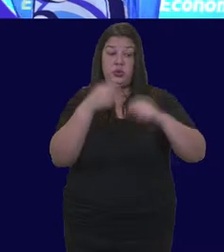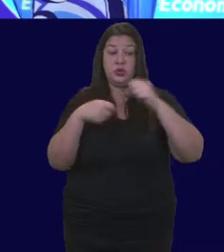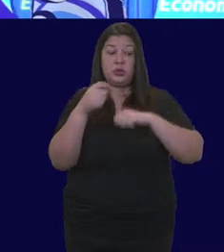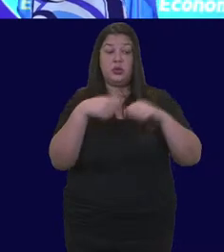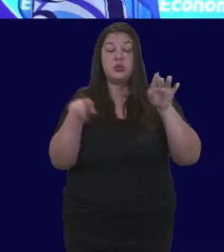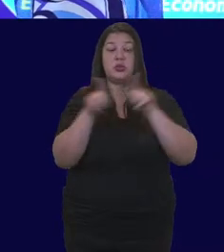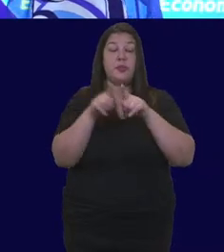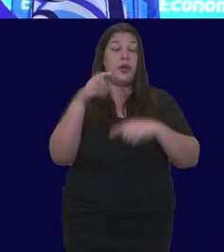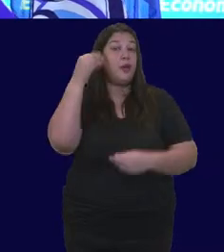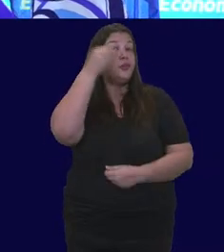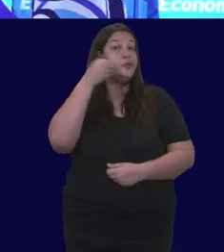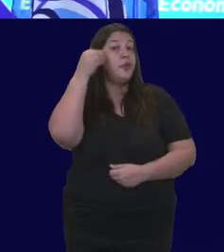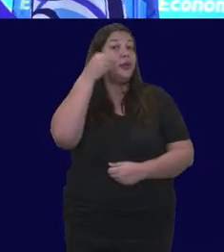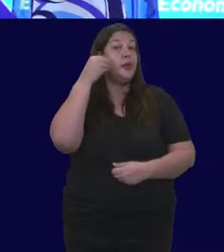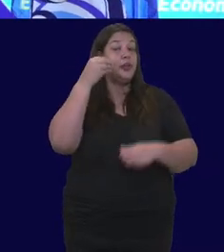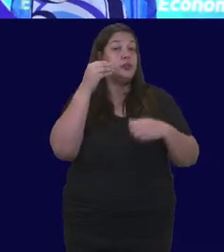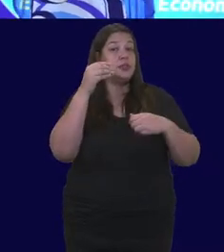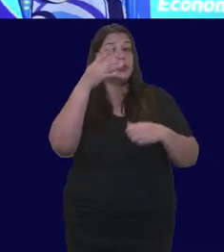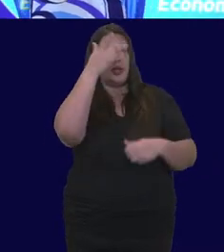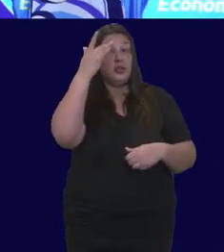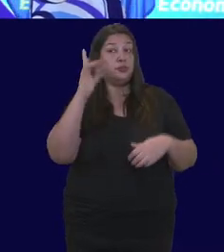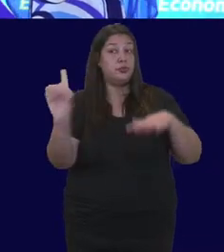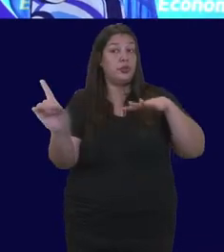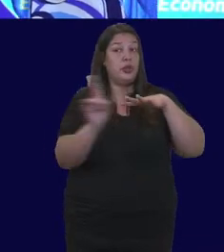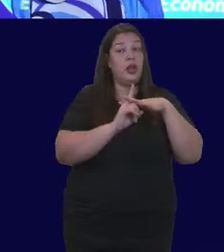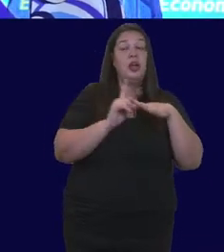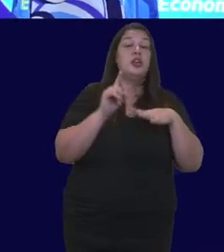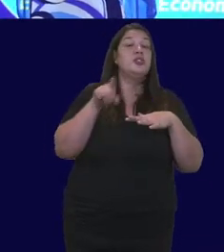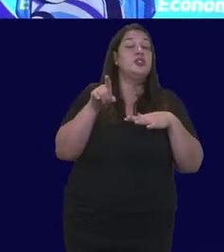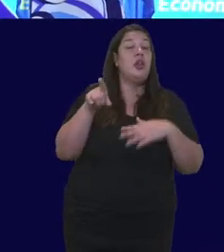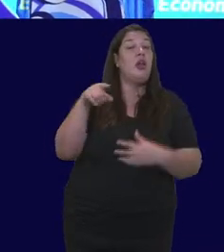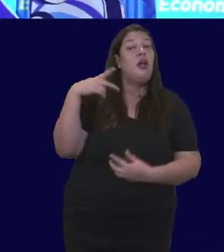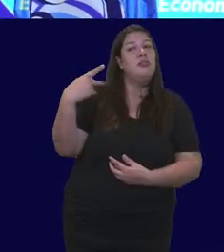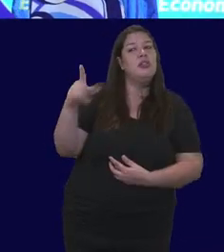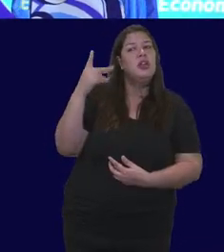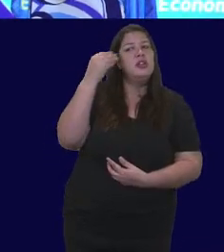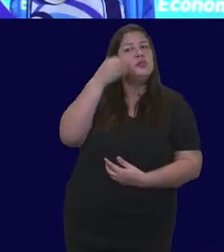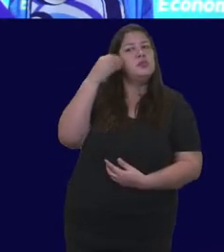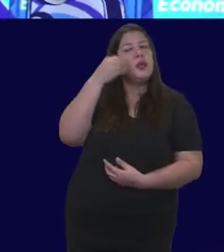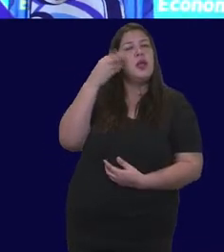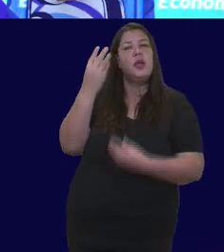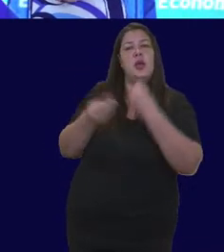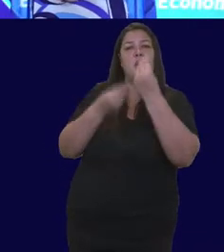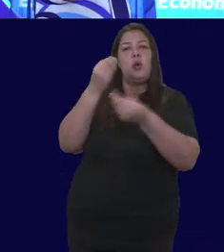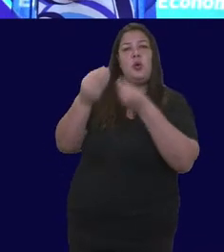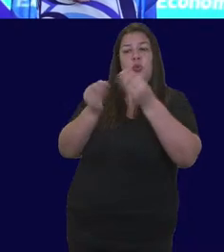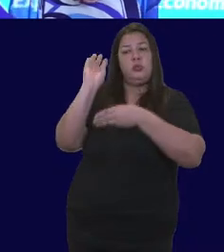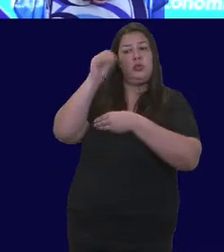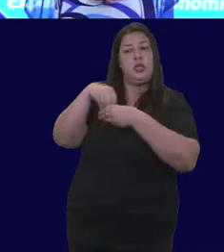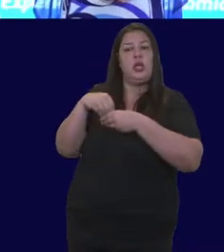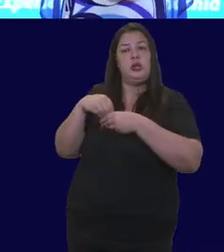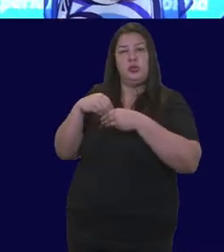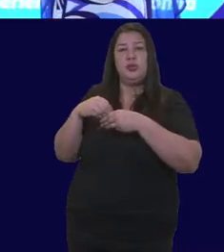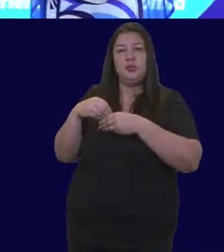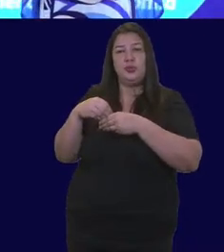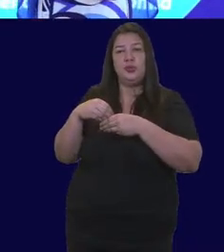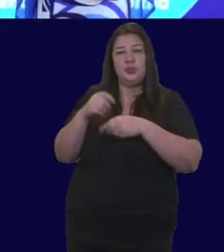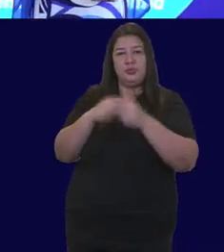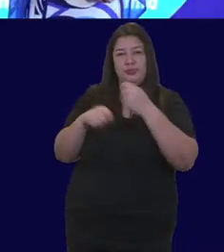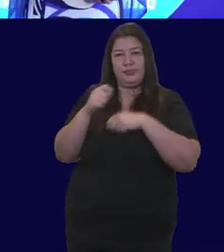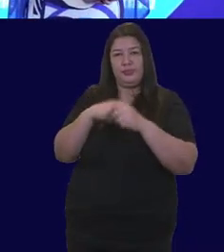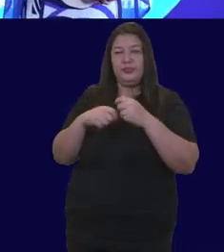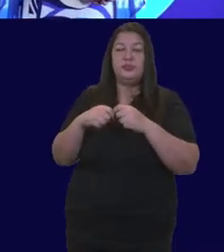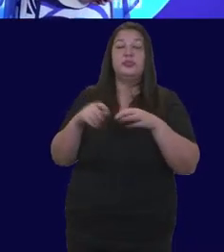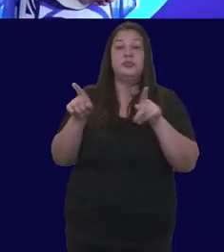upon the client, discussing the importance of client in the journey and in the market